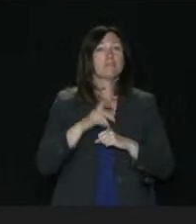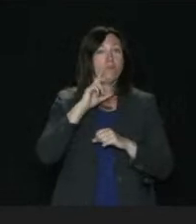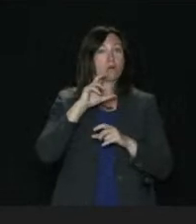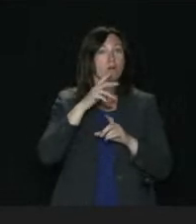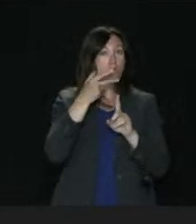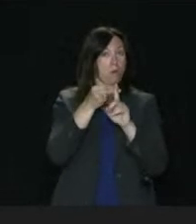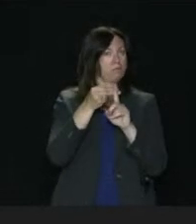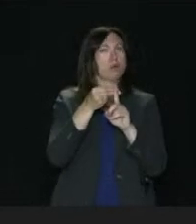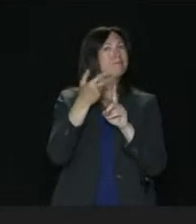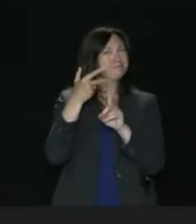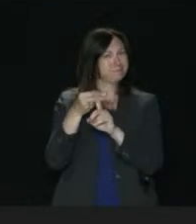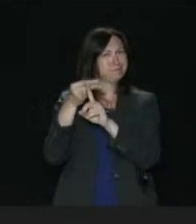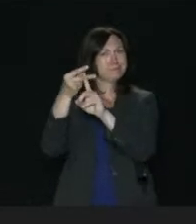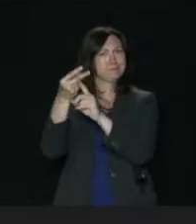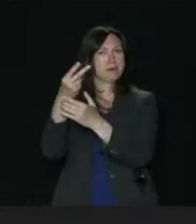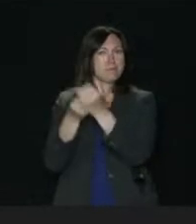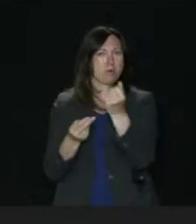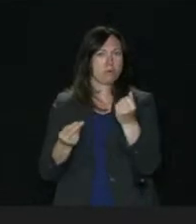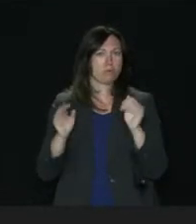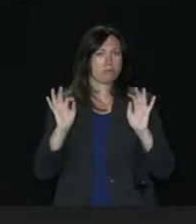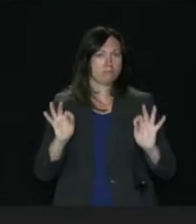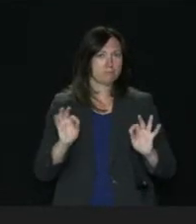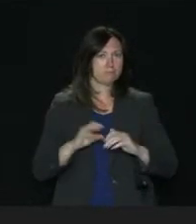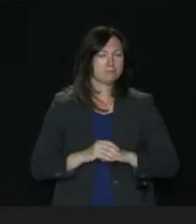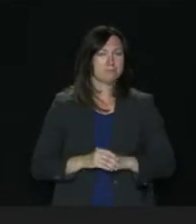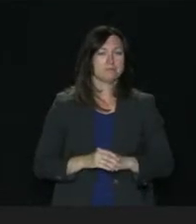So it really is